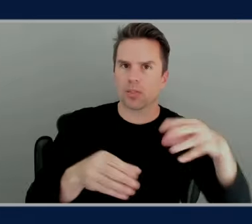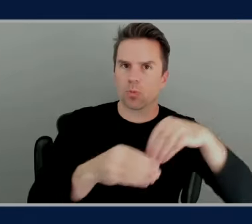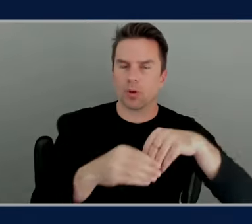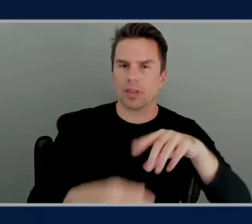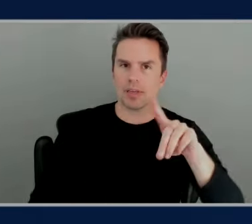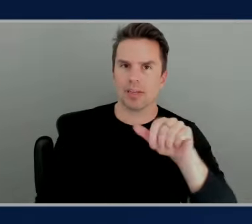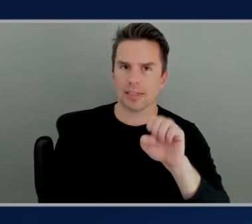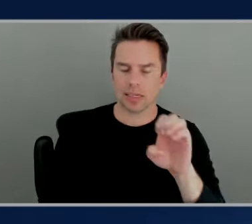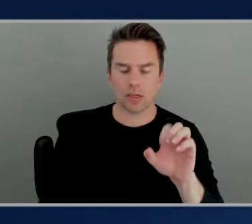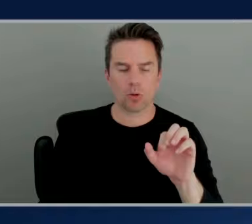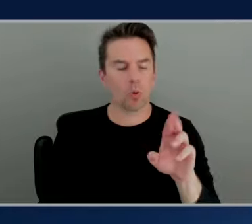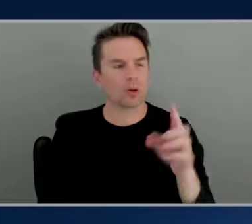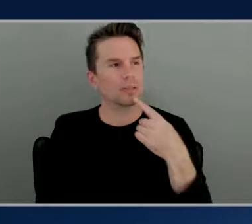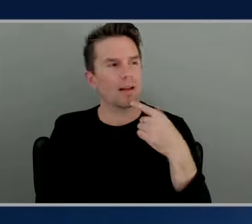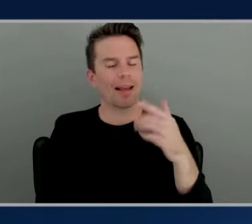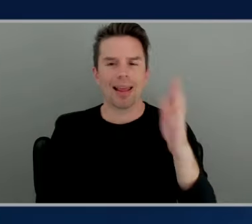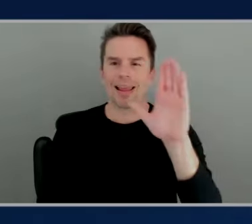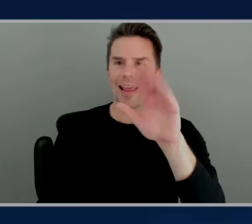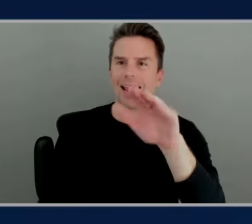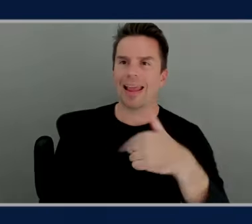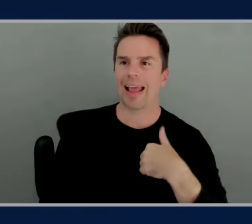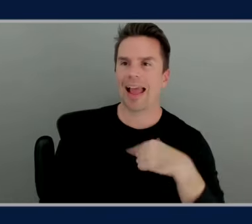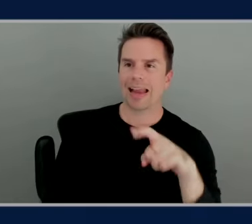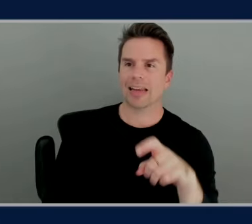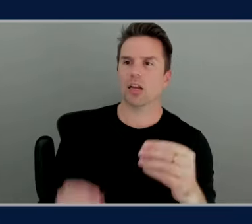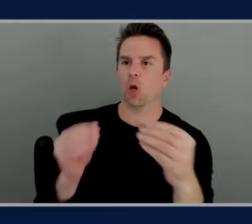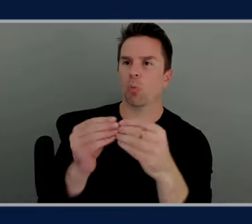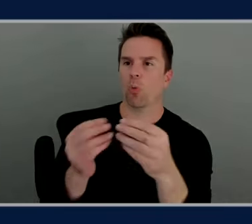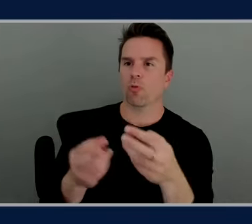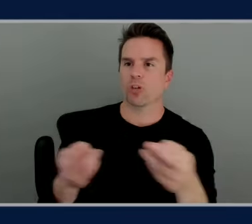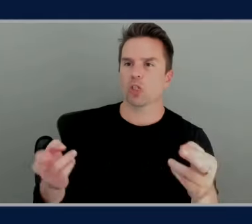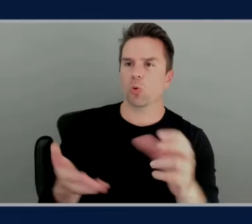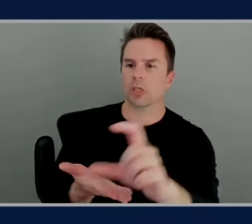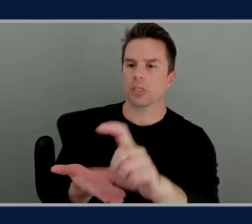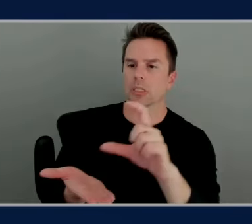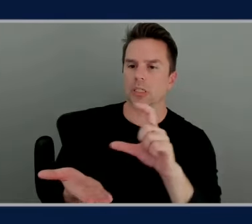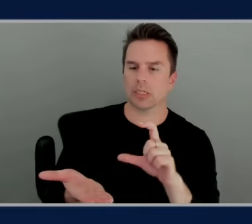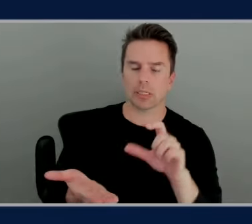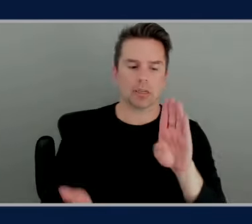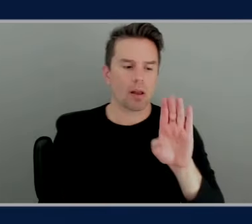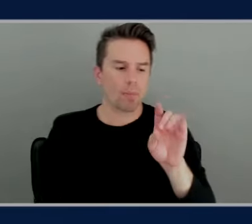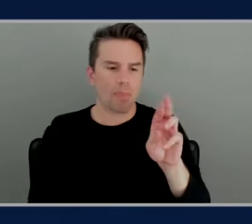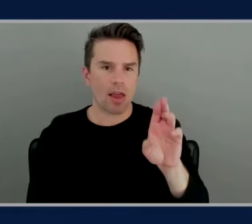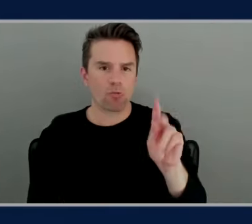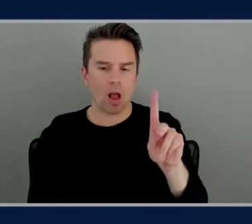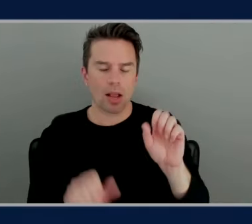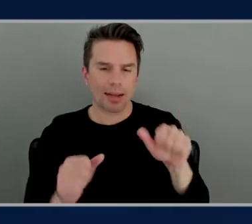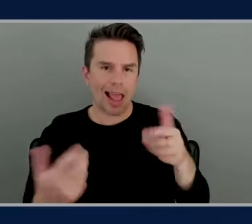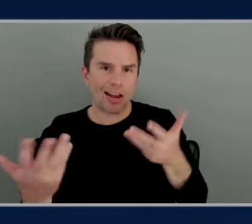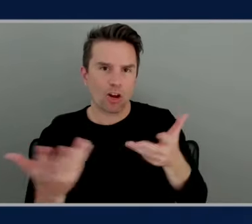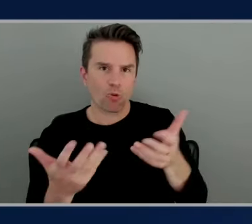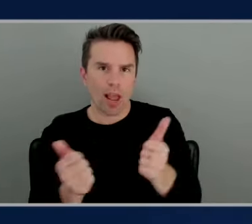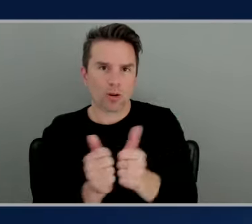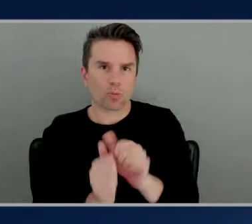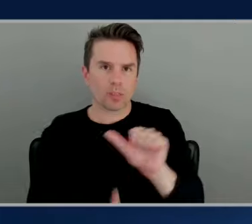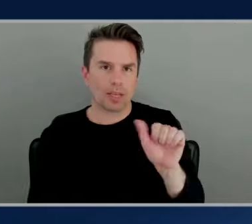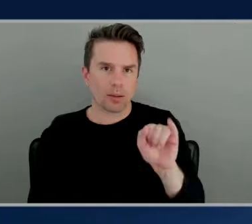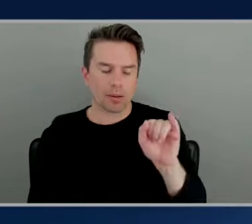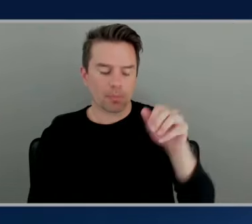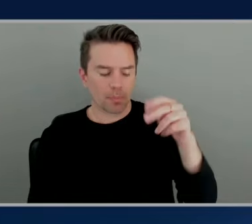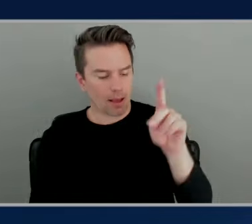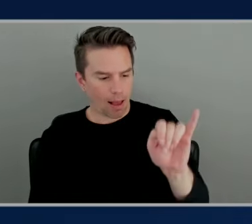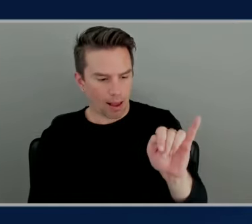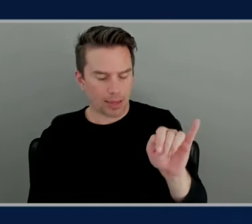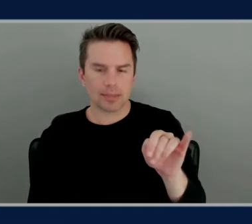provision. And Bedrock would be able, through agents, interact with our own APIs and provision those assets